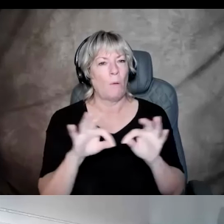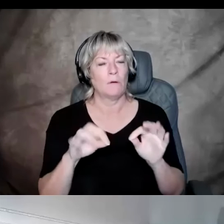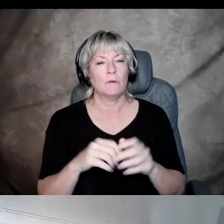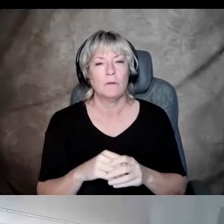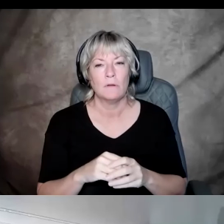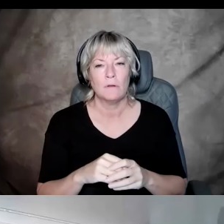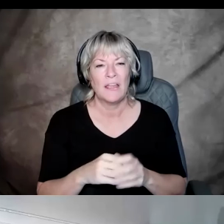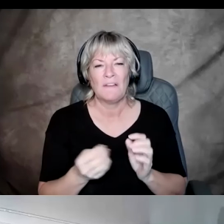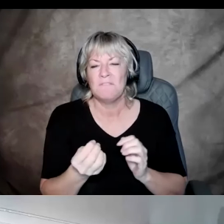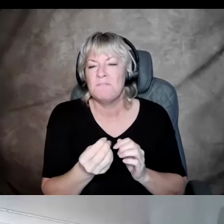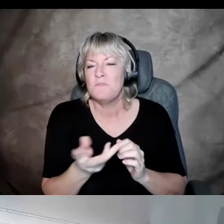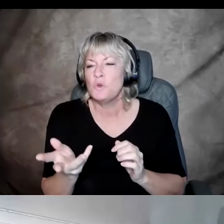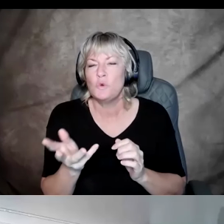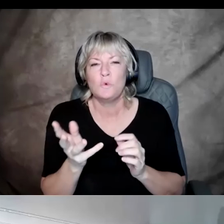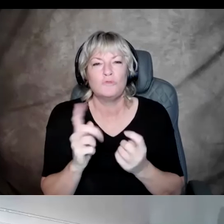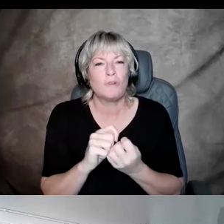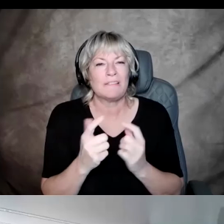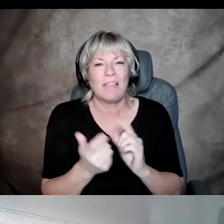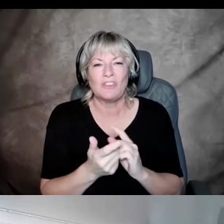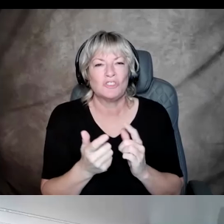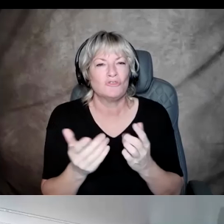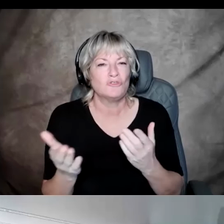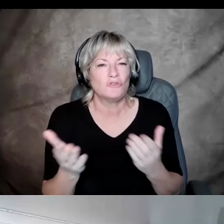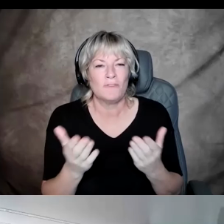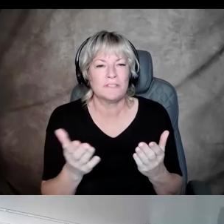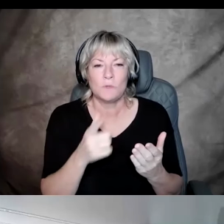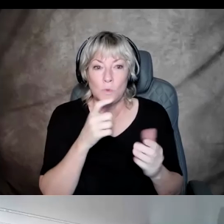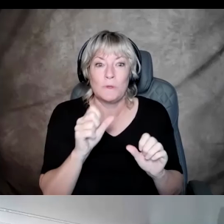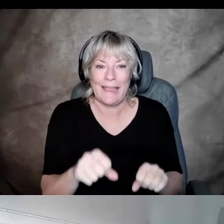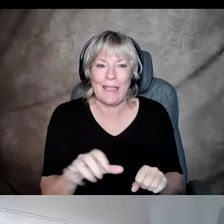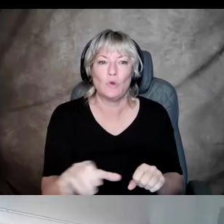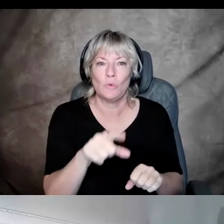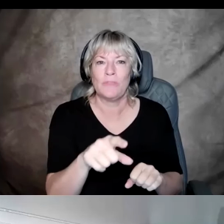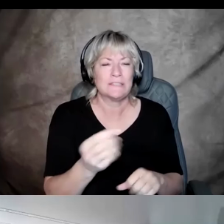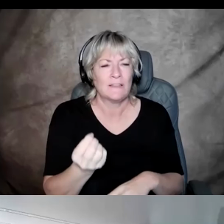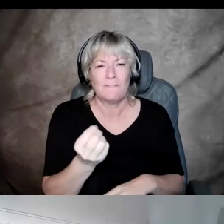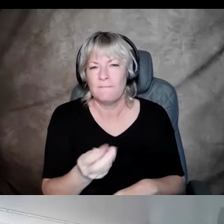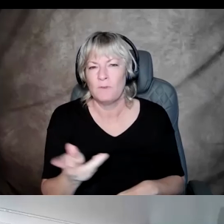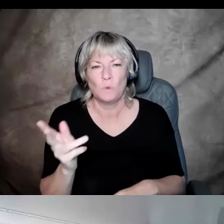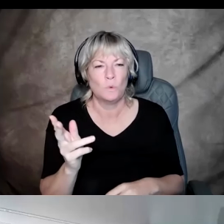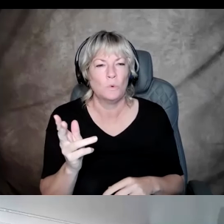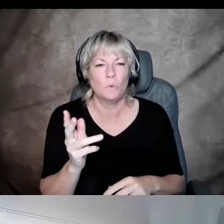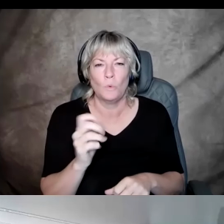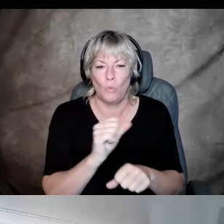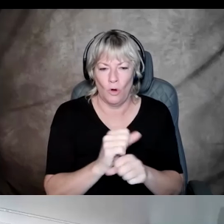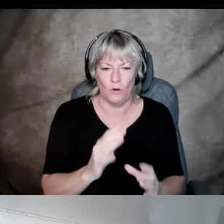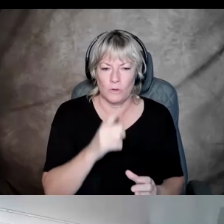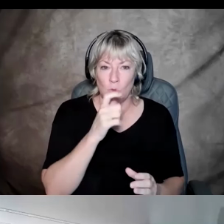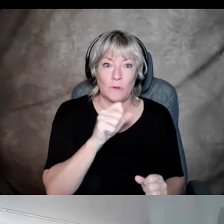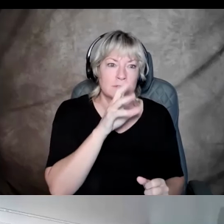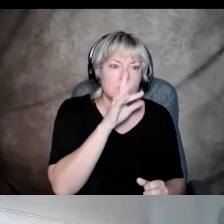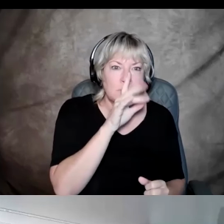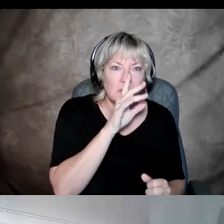so few translation services that can do this work. There's so few workers that can speak all